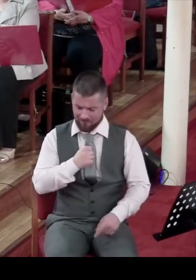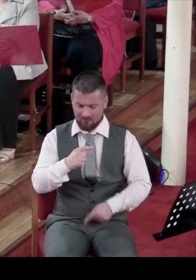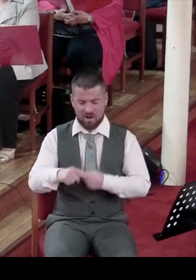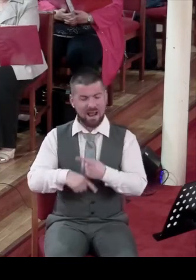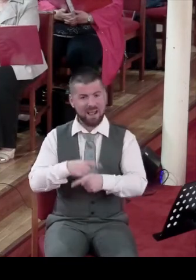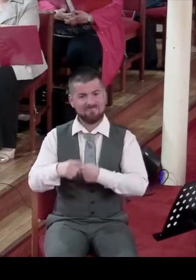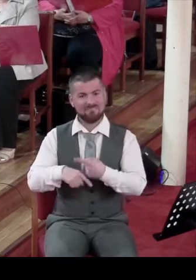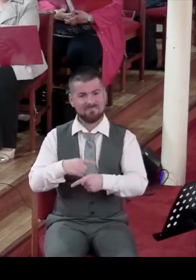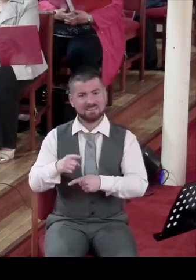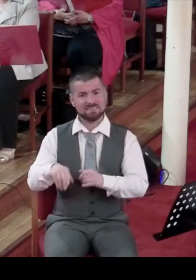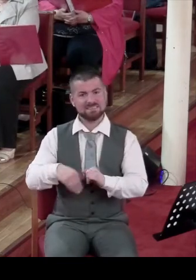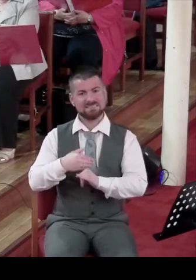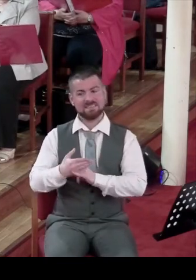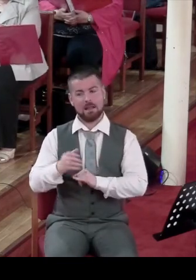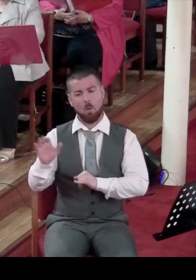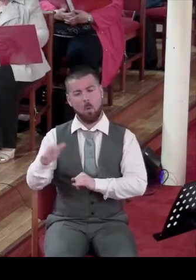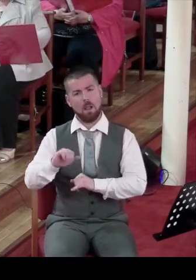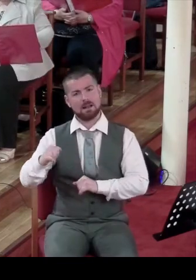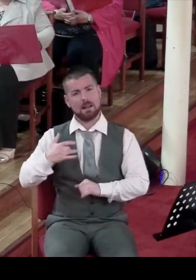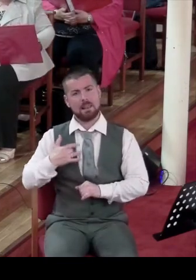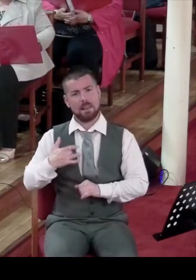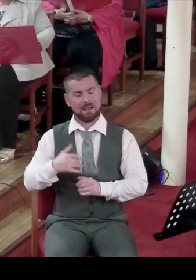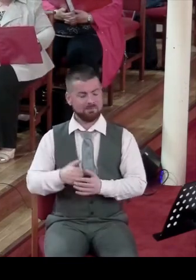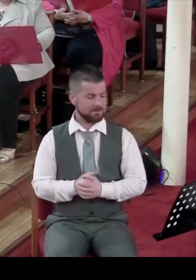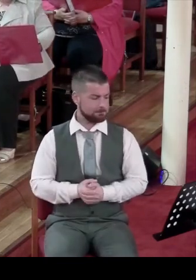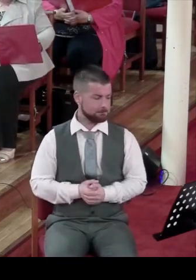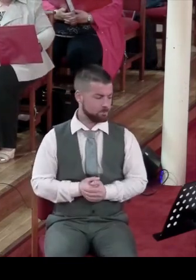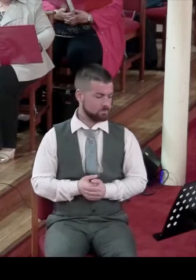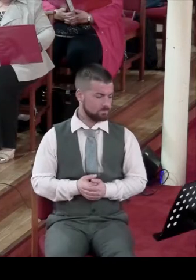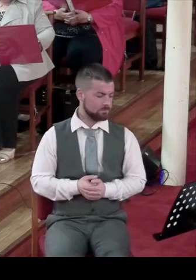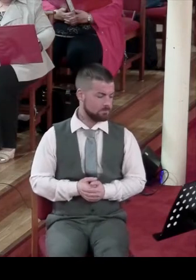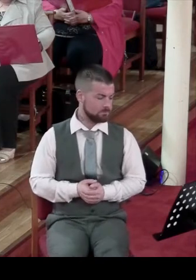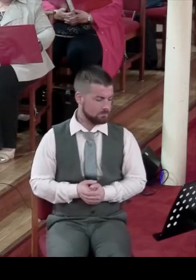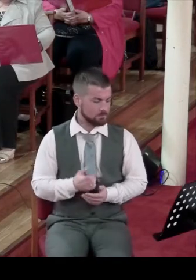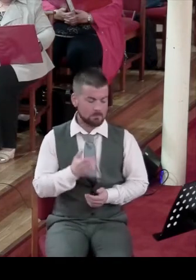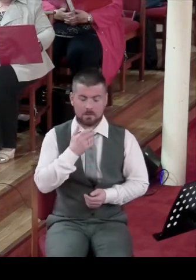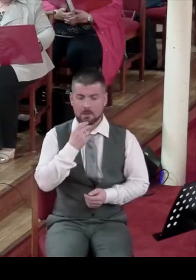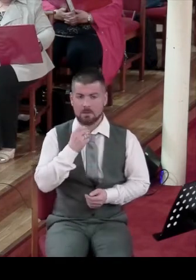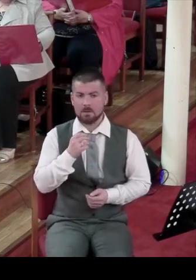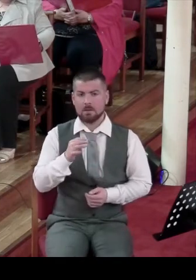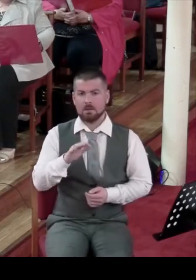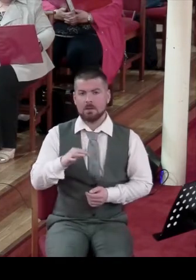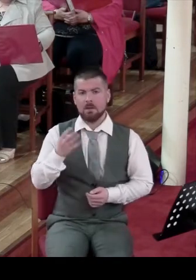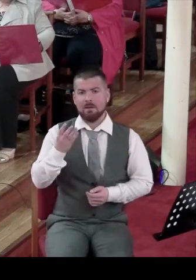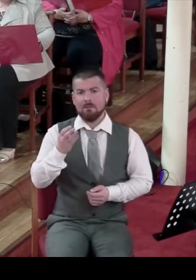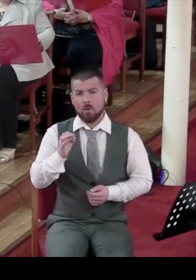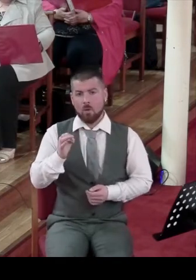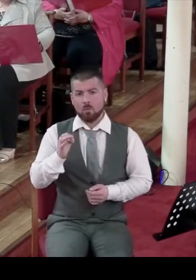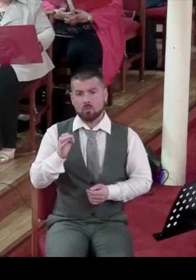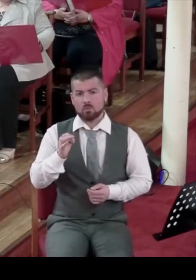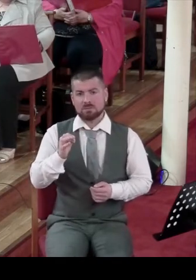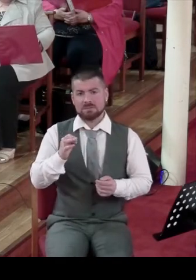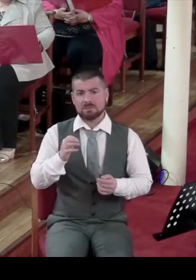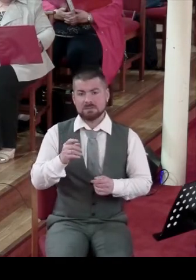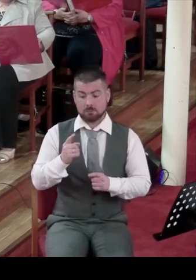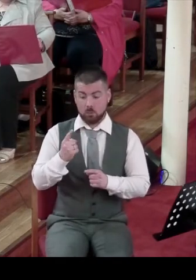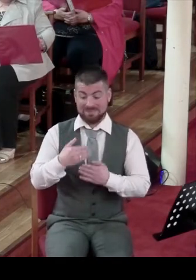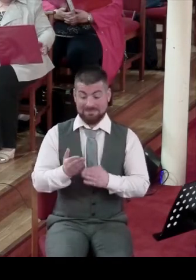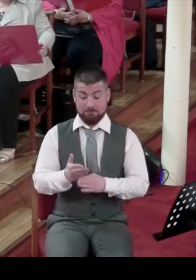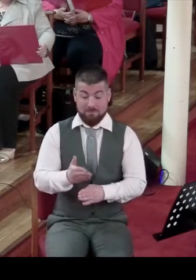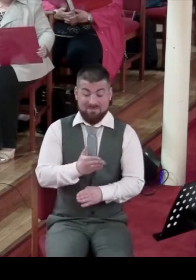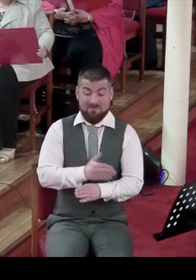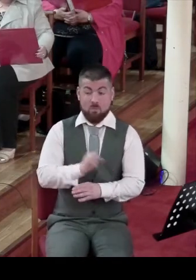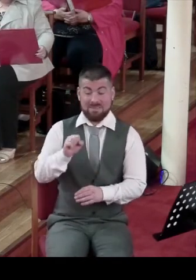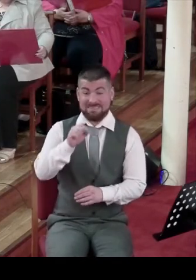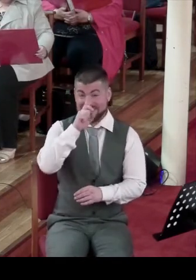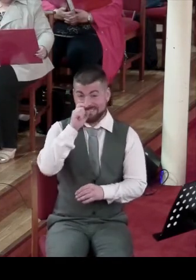written around the time he was aged 40, and it was on the eve of his sister's wedding,